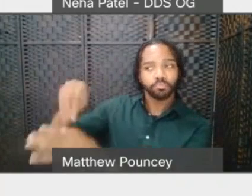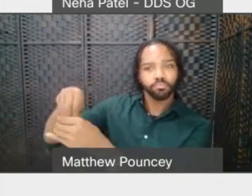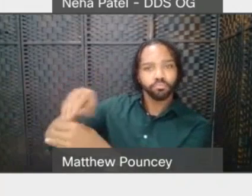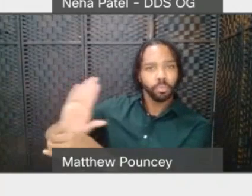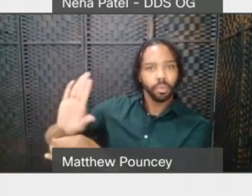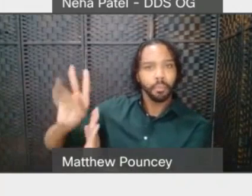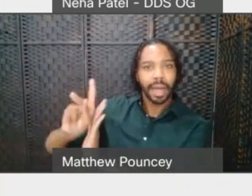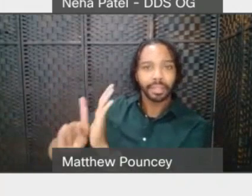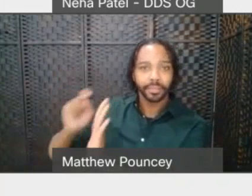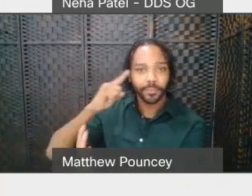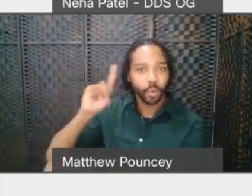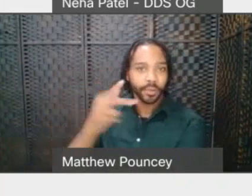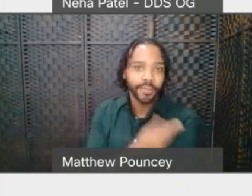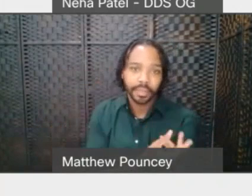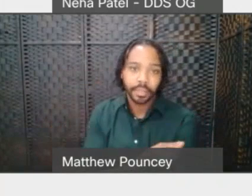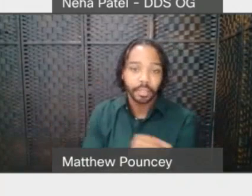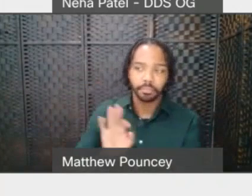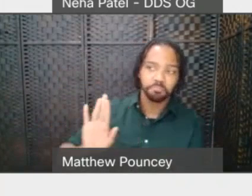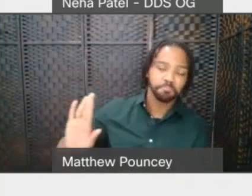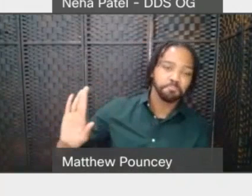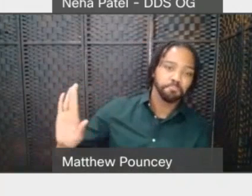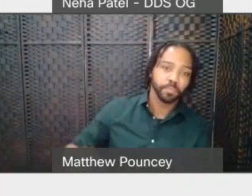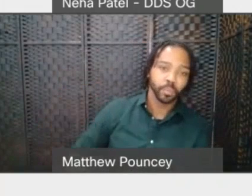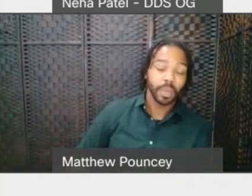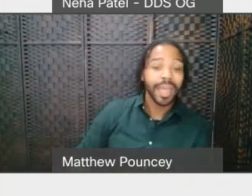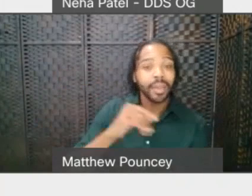vaccinations and what their